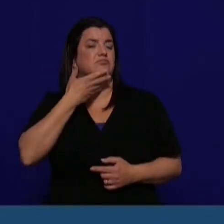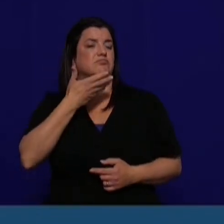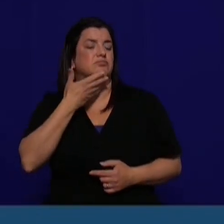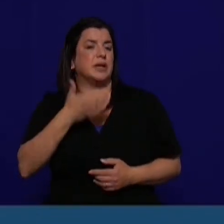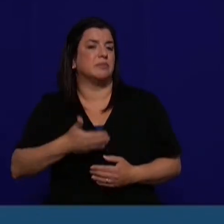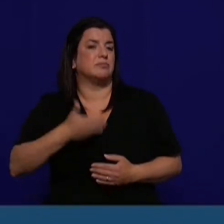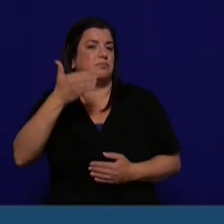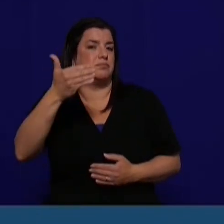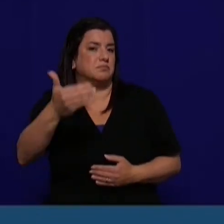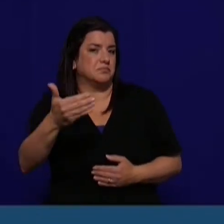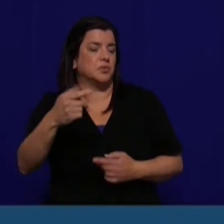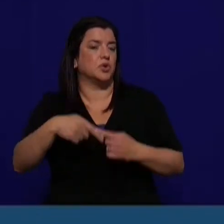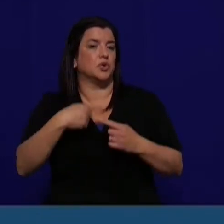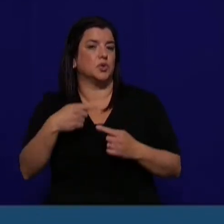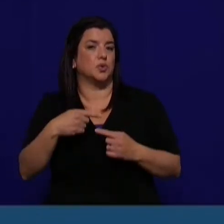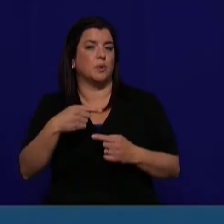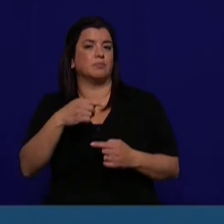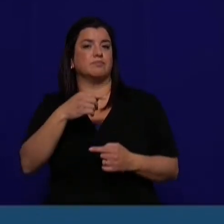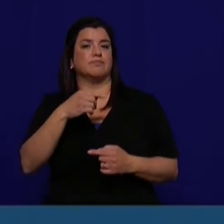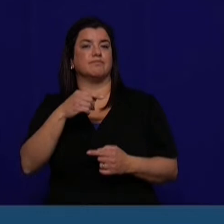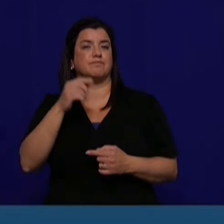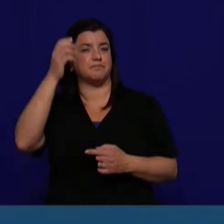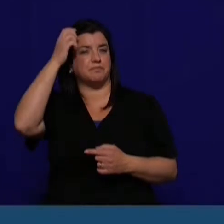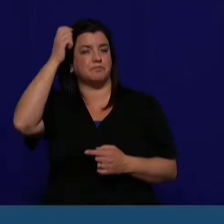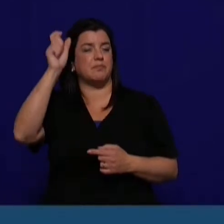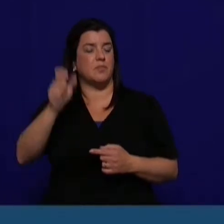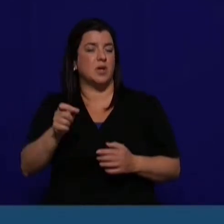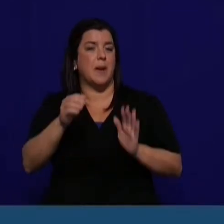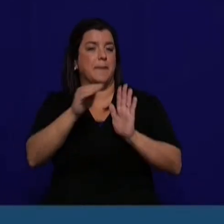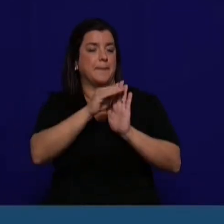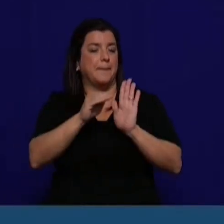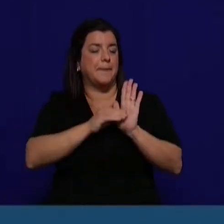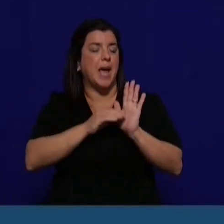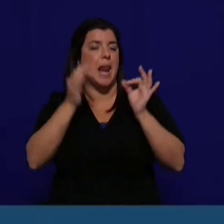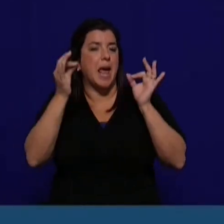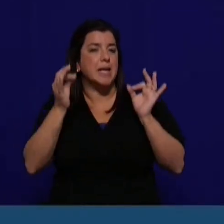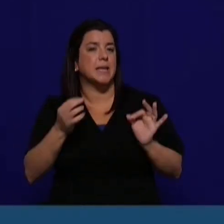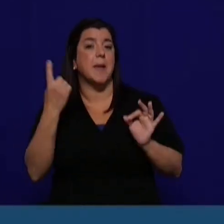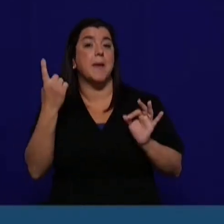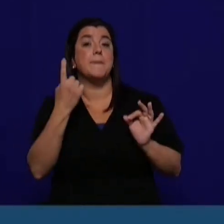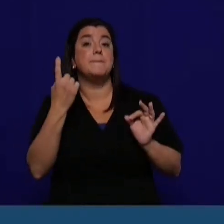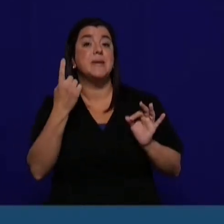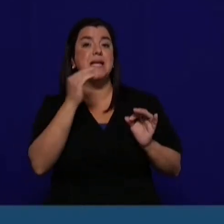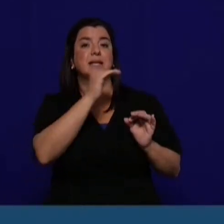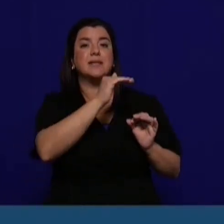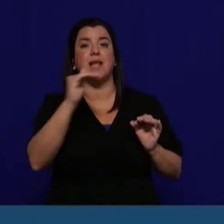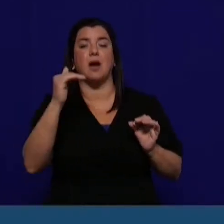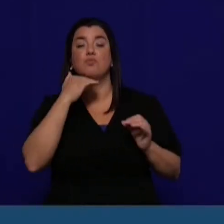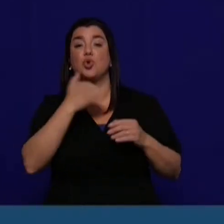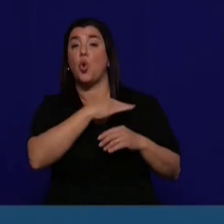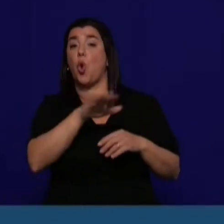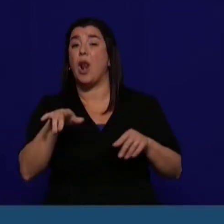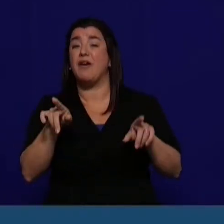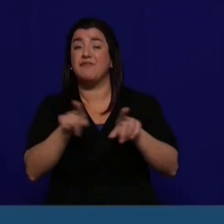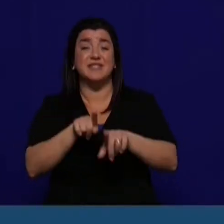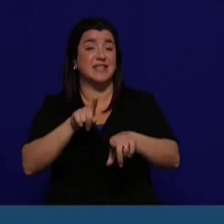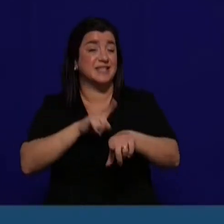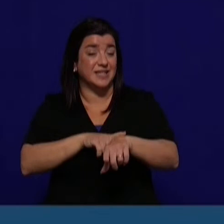minn tal-anzjani ħajkun qegħdin jagħtu il-pjan dettaljat ta' li huma dawk id-djar li jistgħu jinfetħu għal